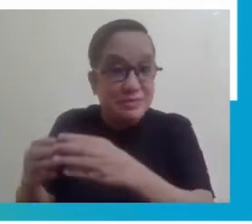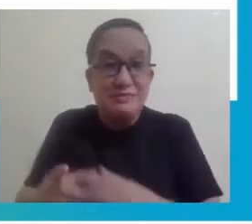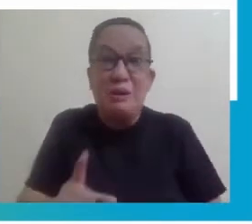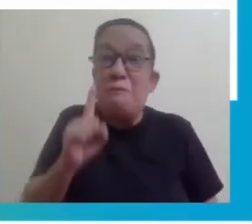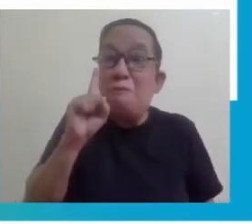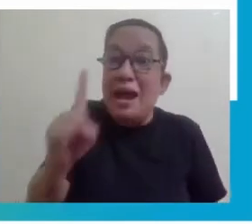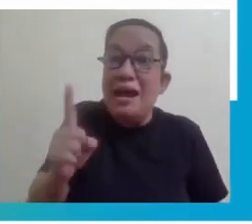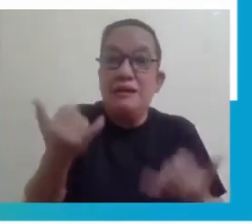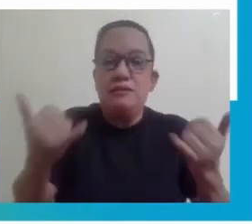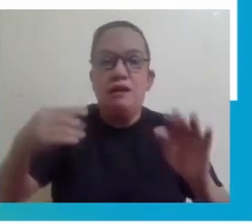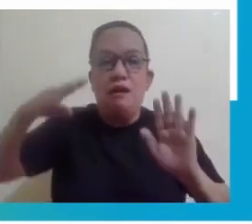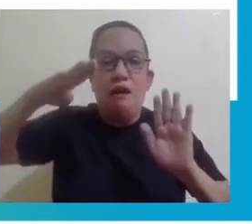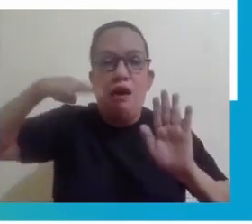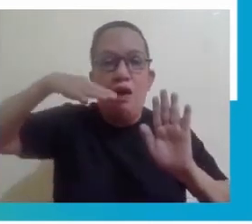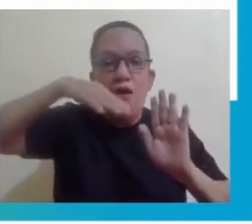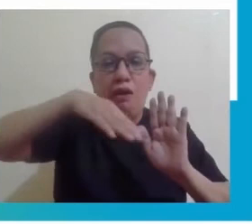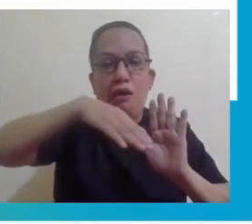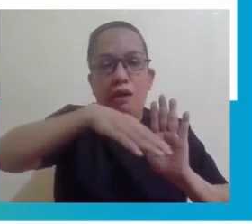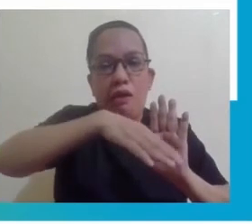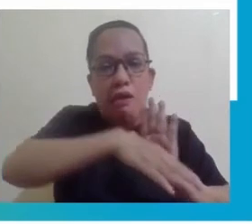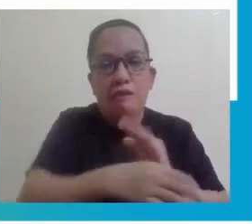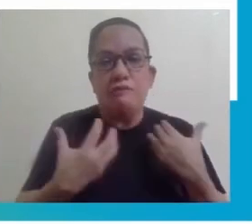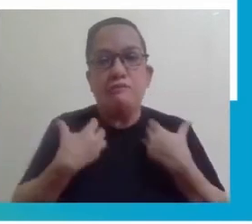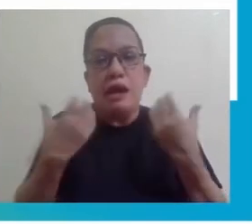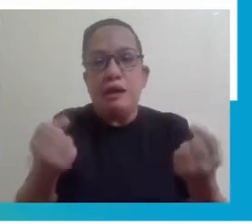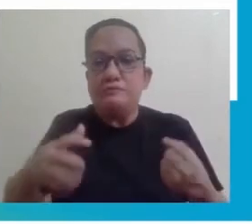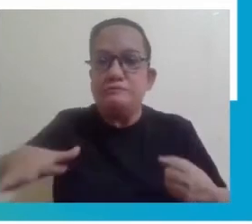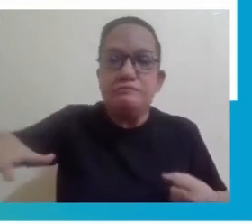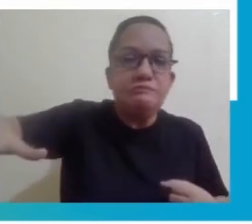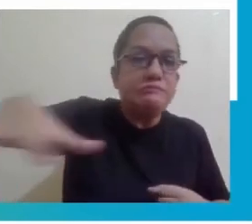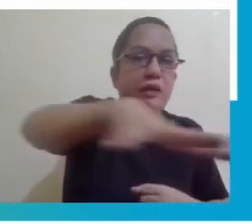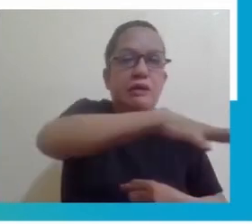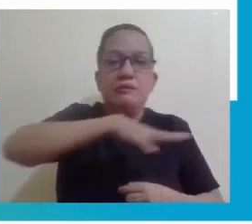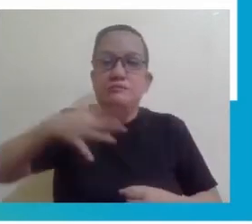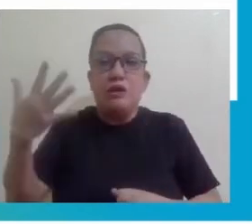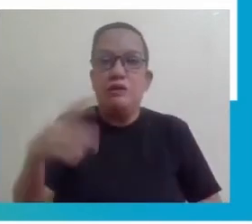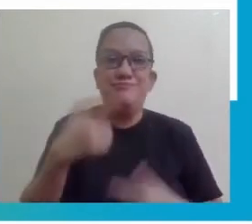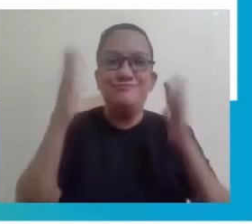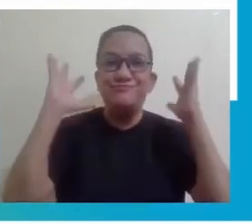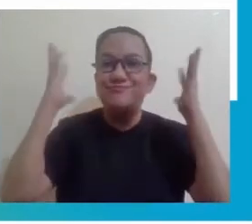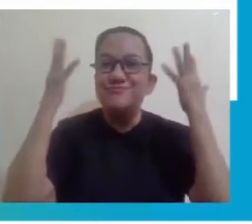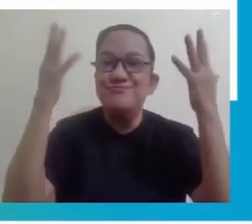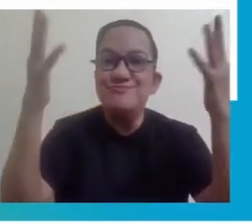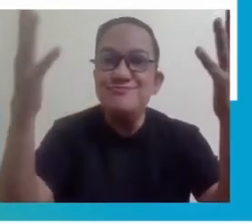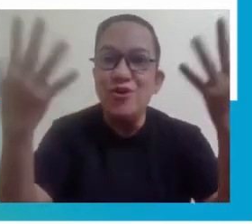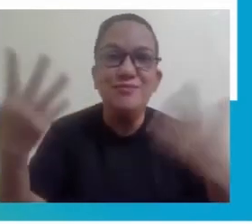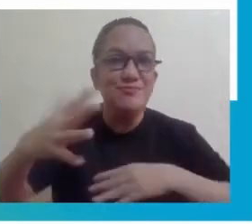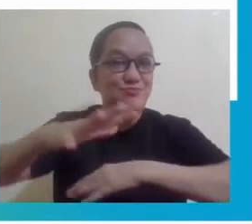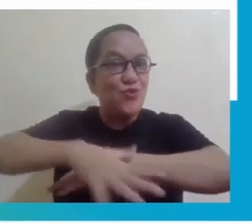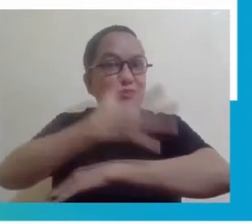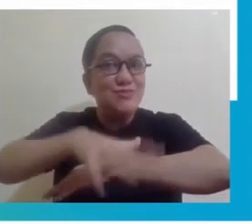and breadth of our ecosystems, such as forests, wetlands, mangroves, and coral reefs. These